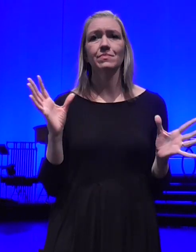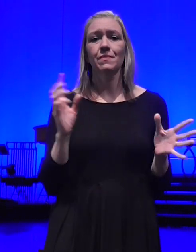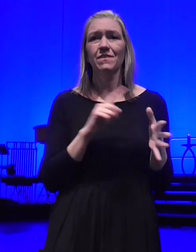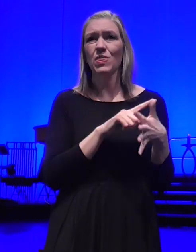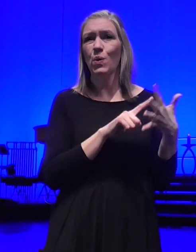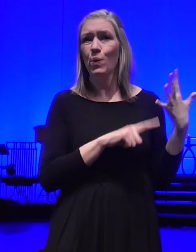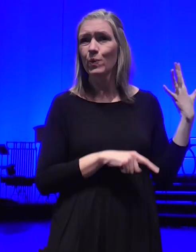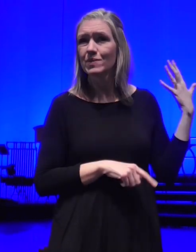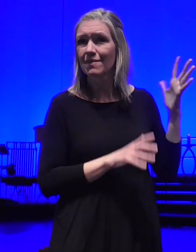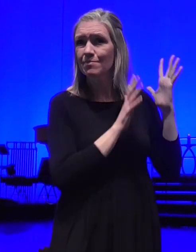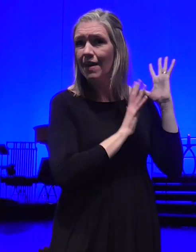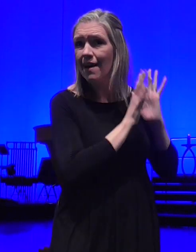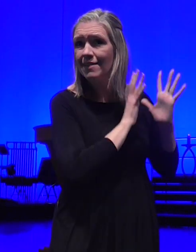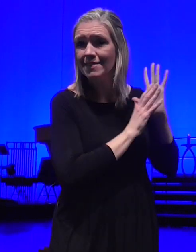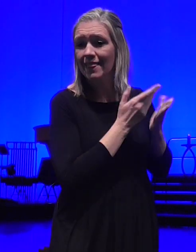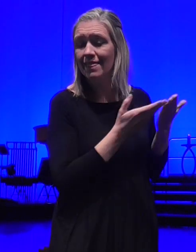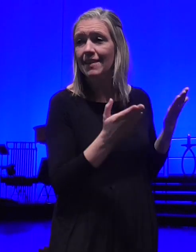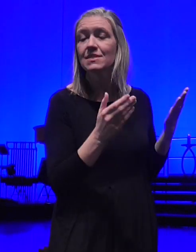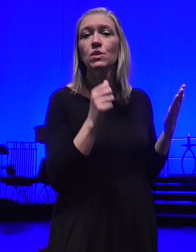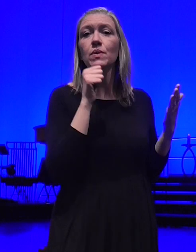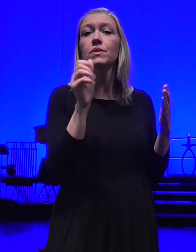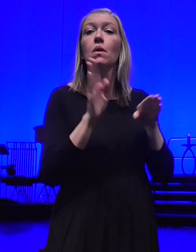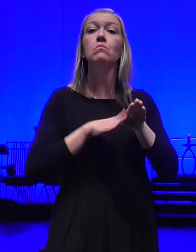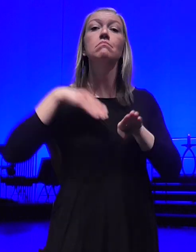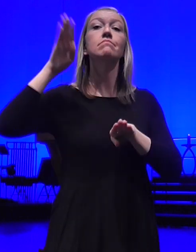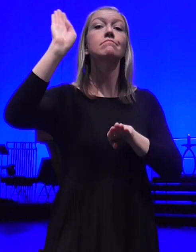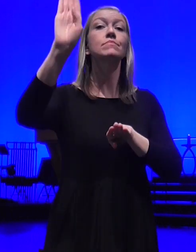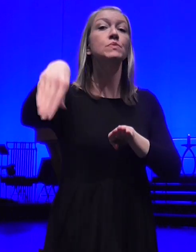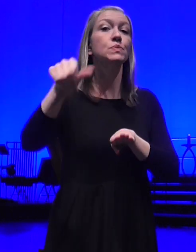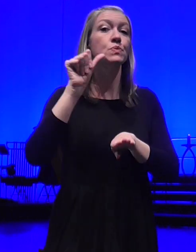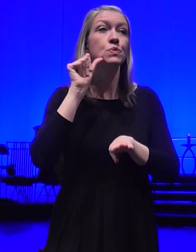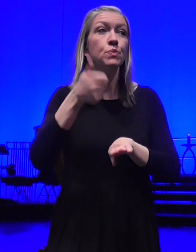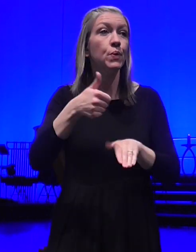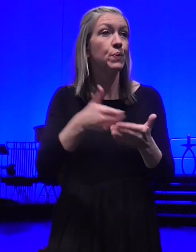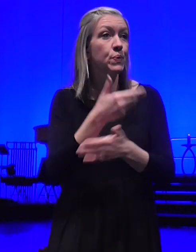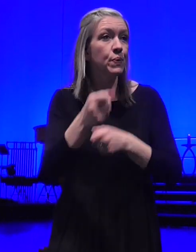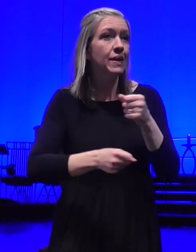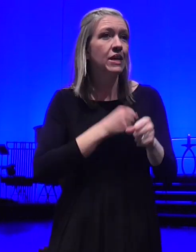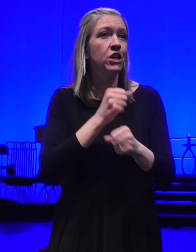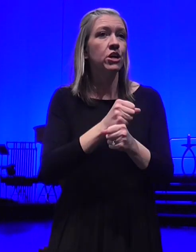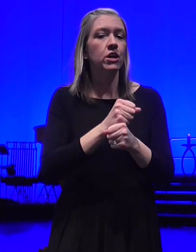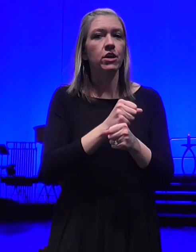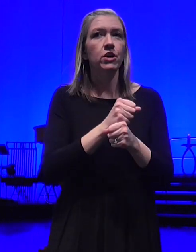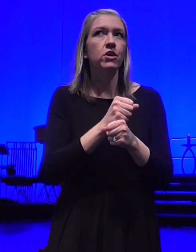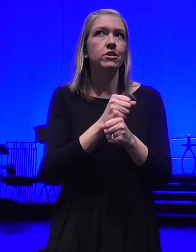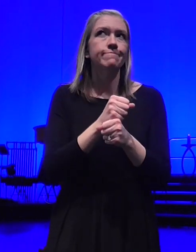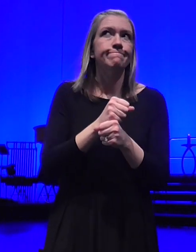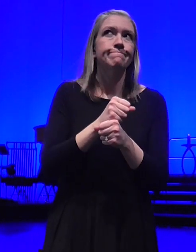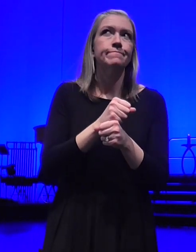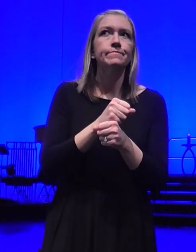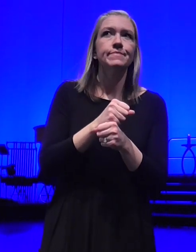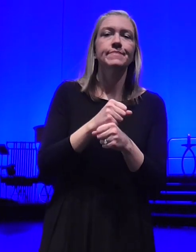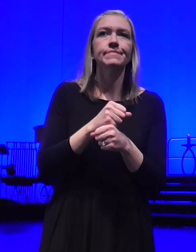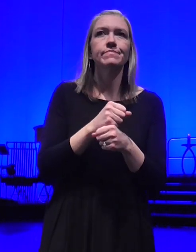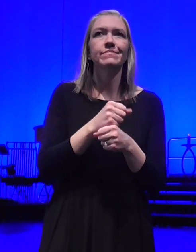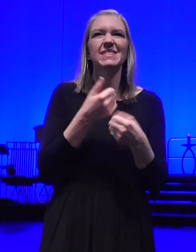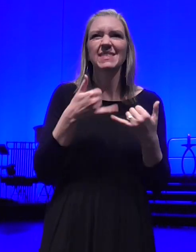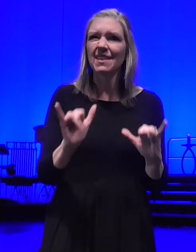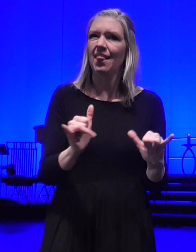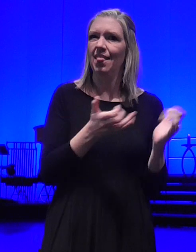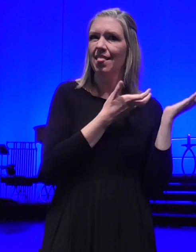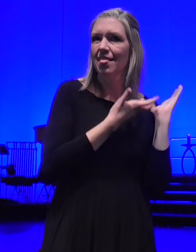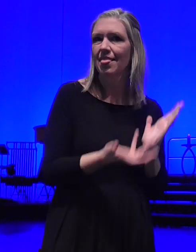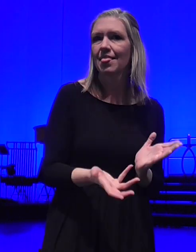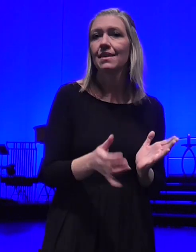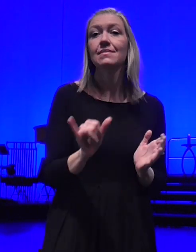you don't step into that brand new year that we have coming tomorrow and carry it with you like